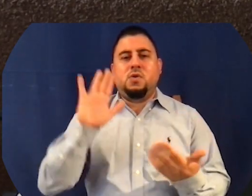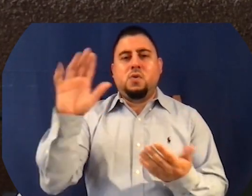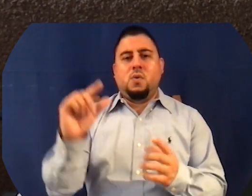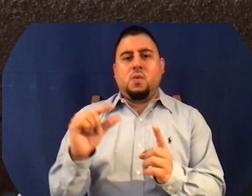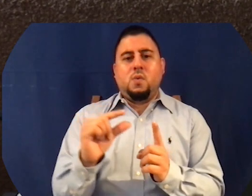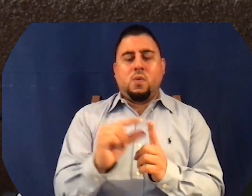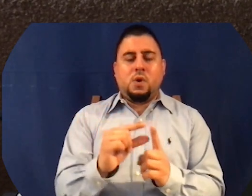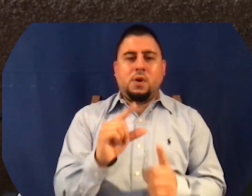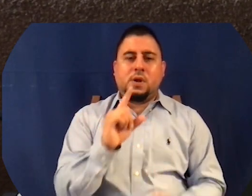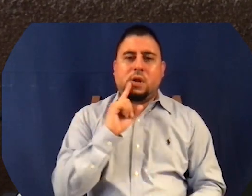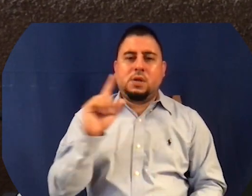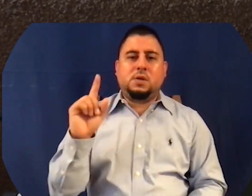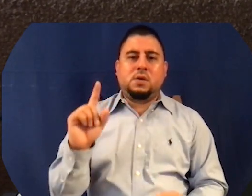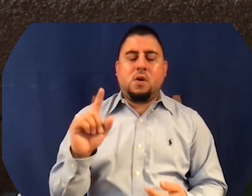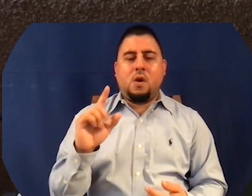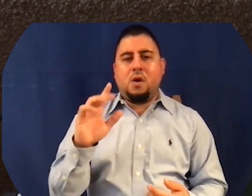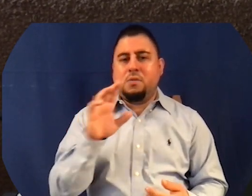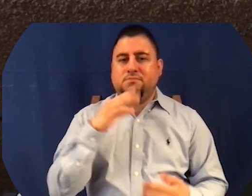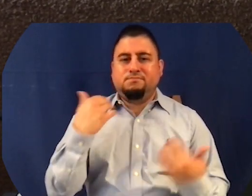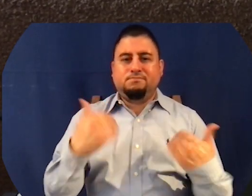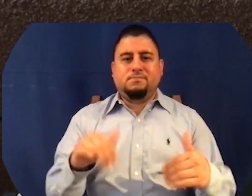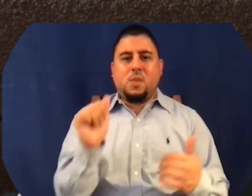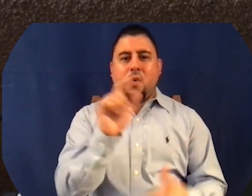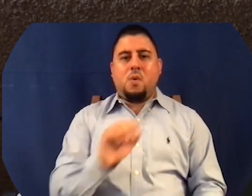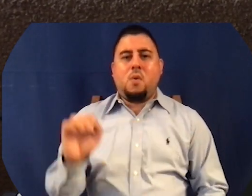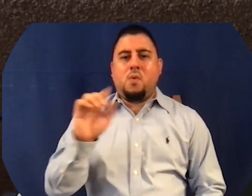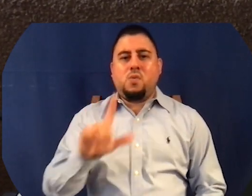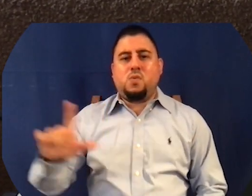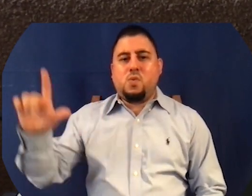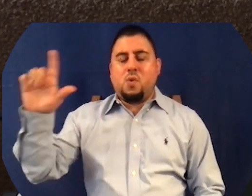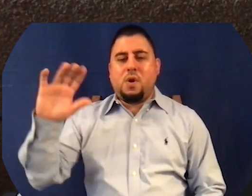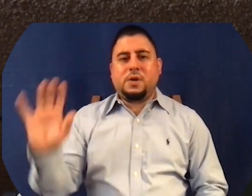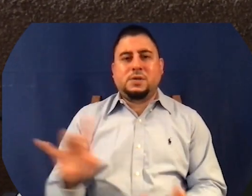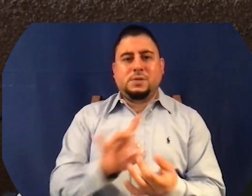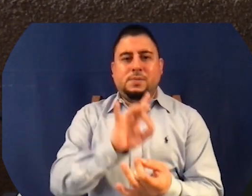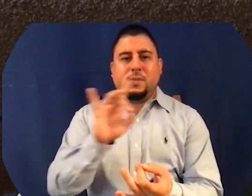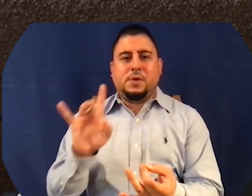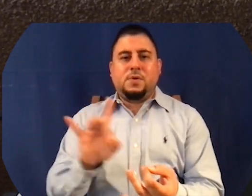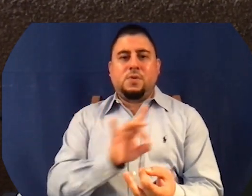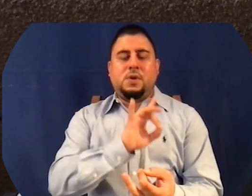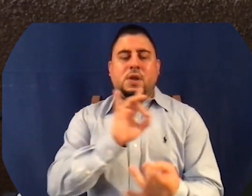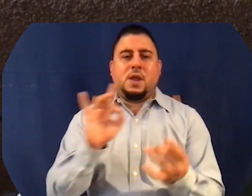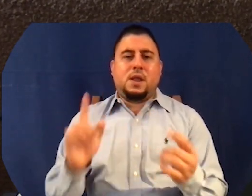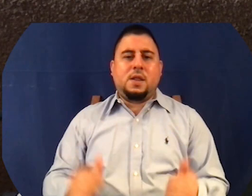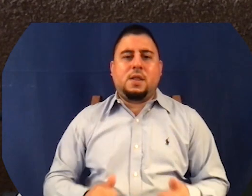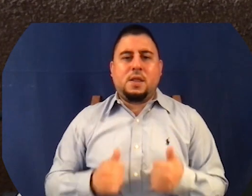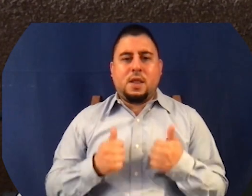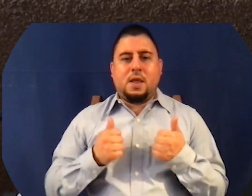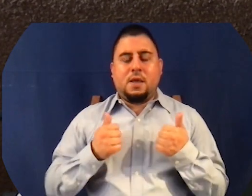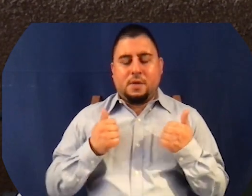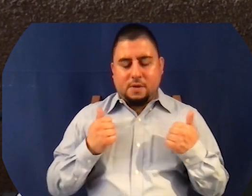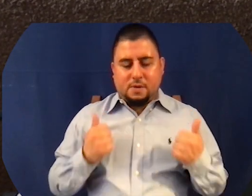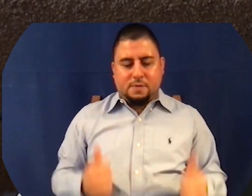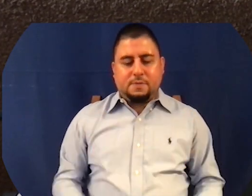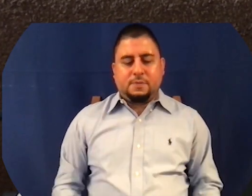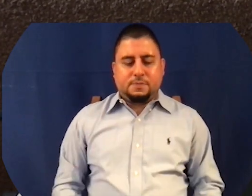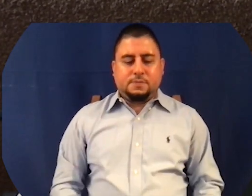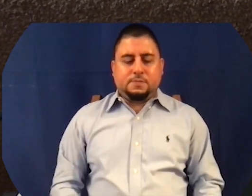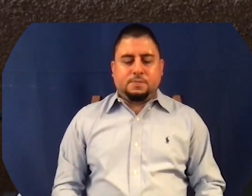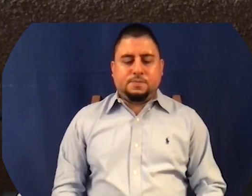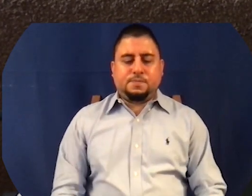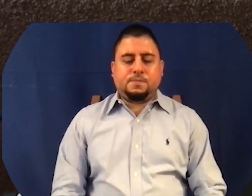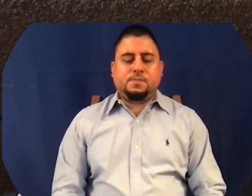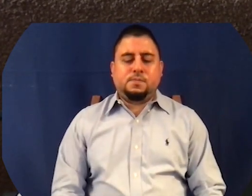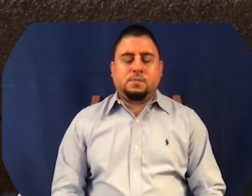life. Your words, O Lord, are spirit and life.